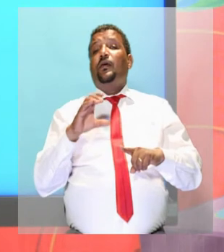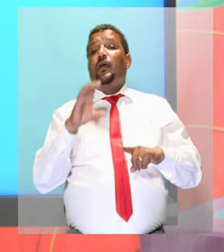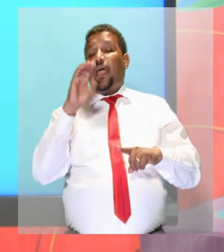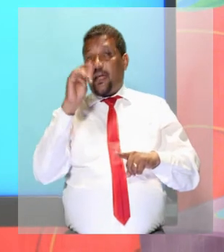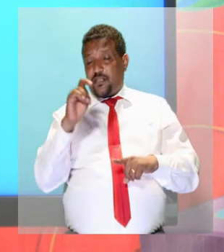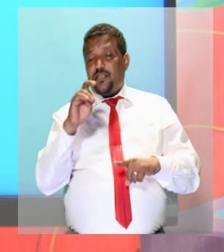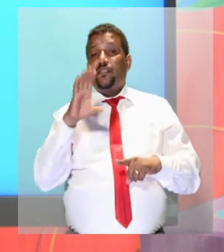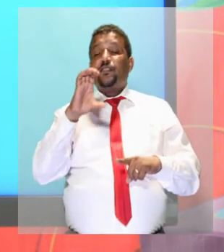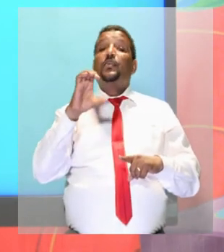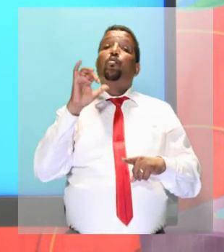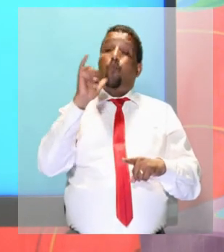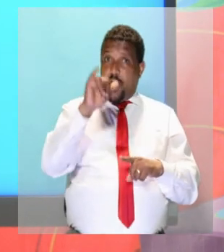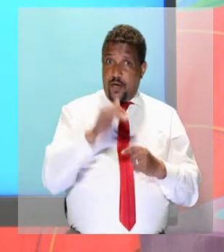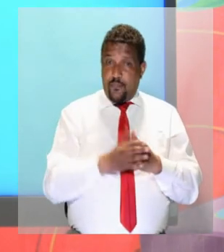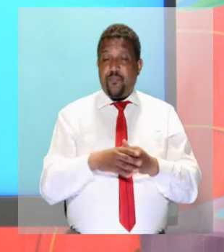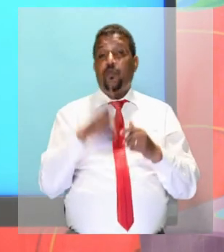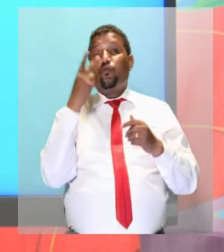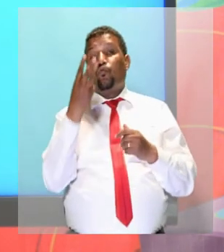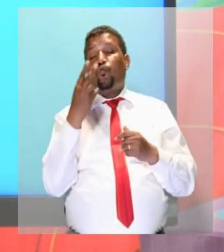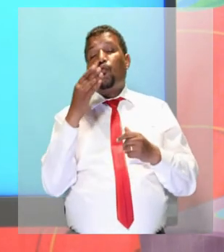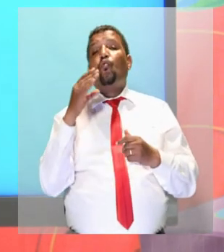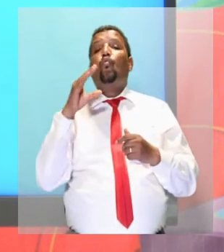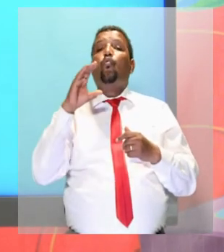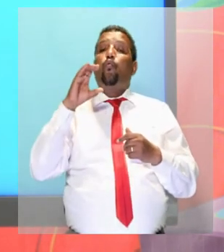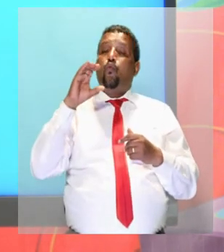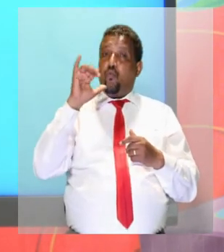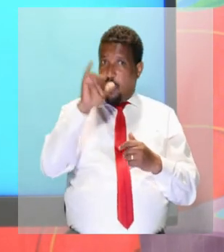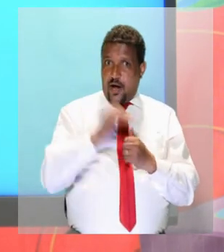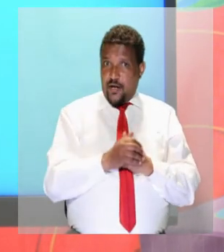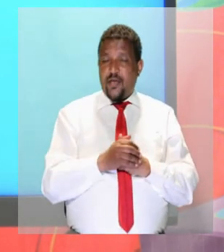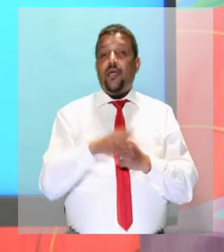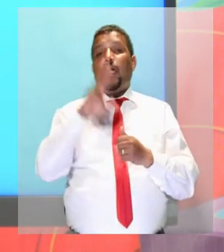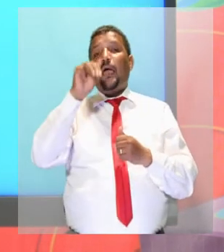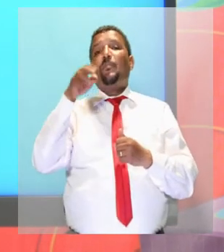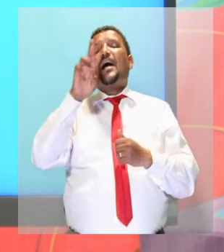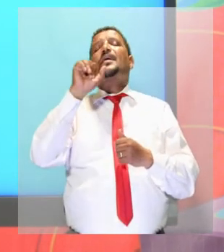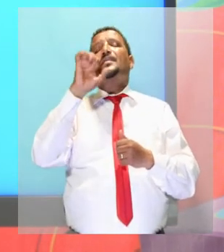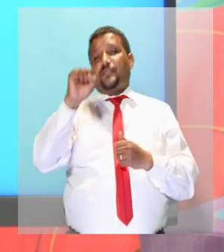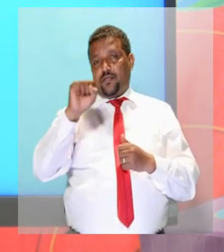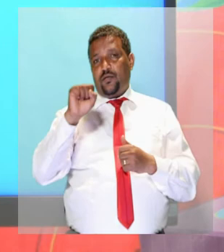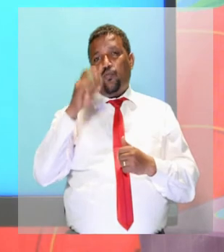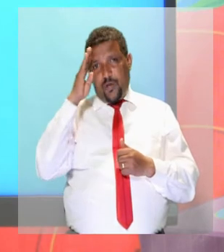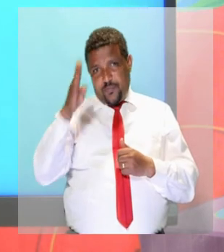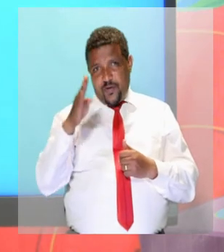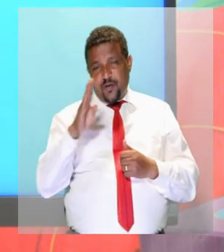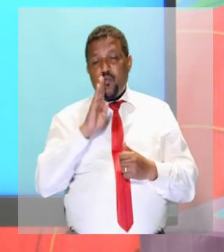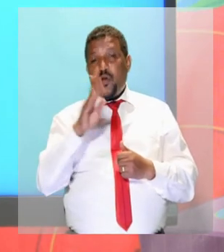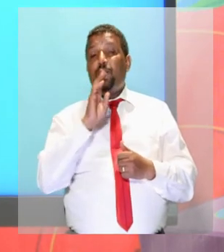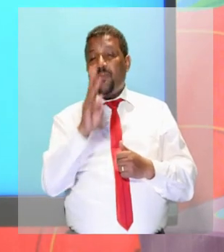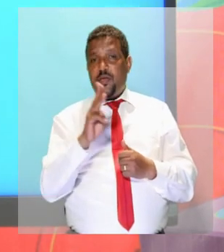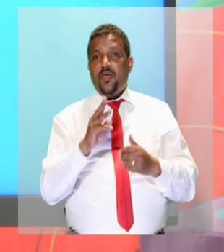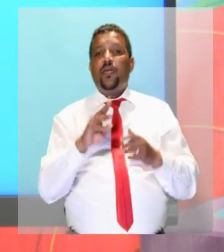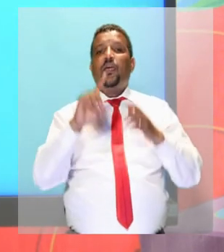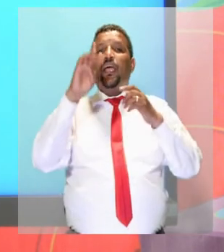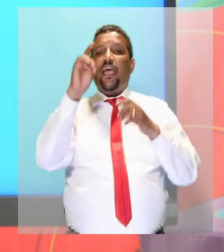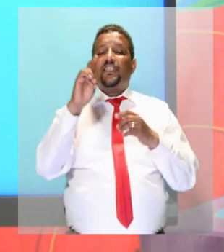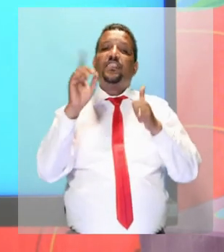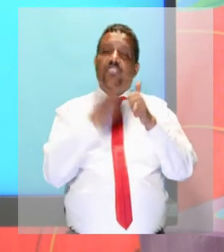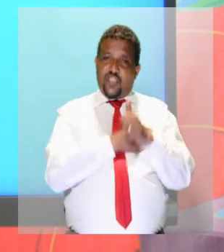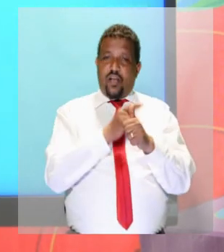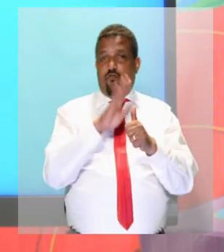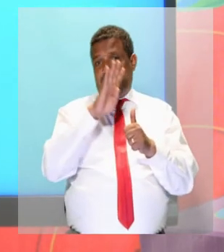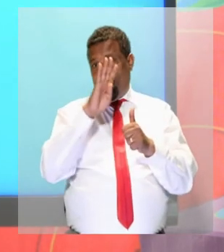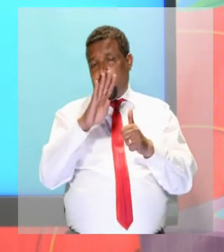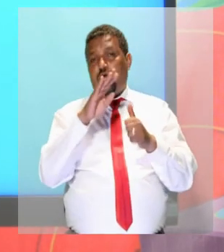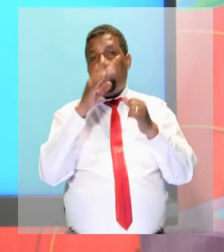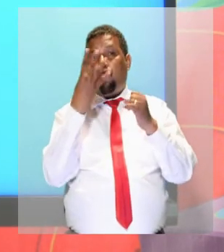that of 4x and 2y, then the matrix will be, let's take this 3 as x initial and this 4 as x